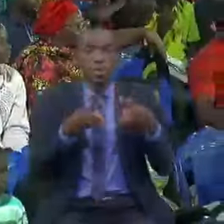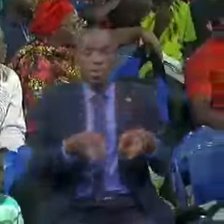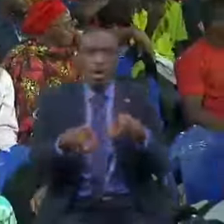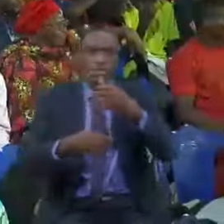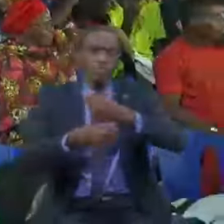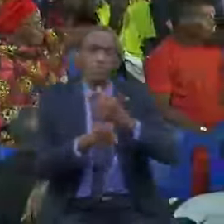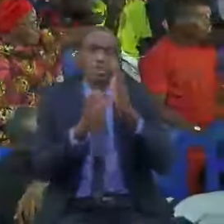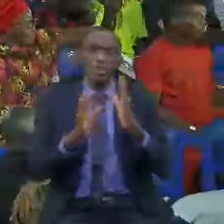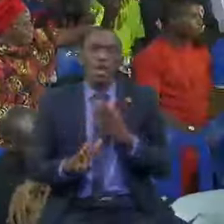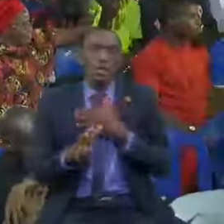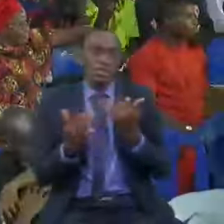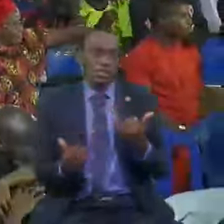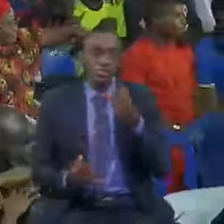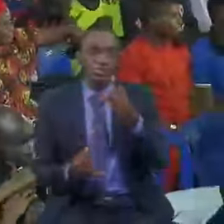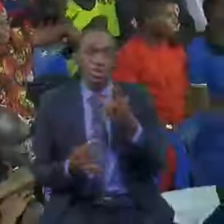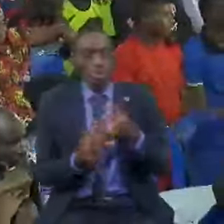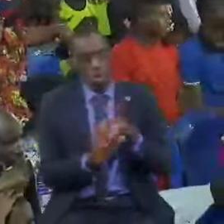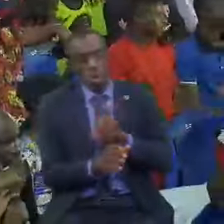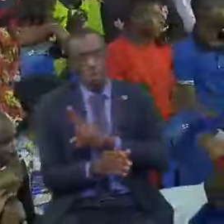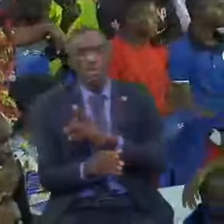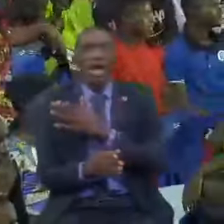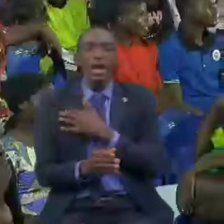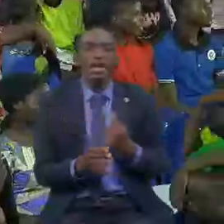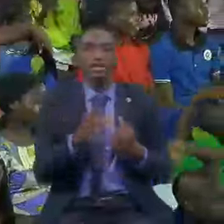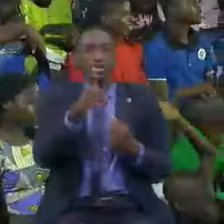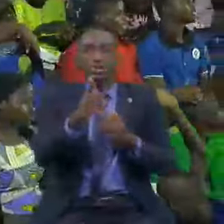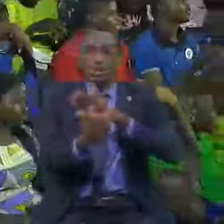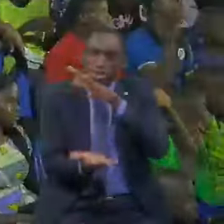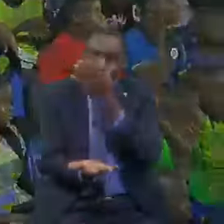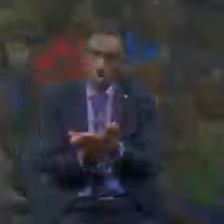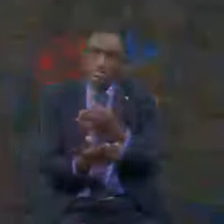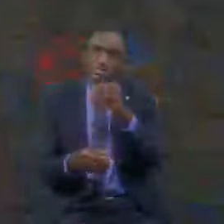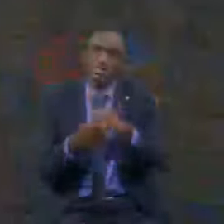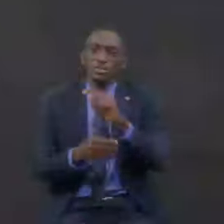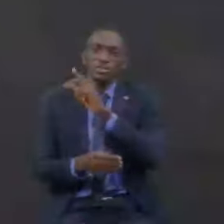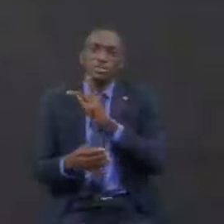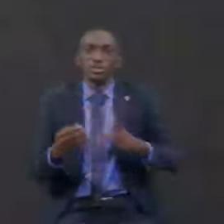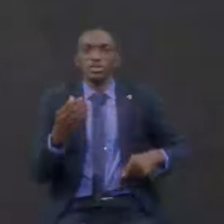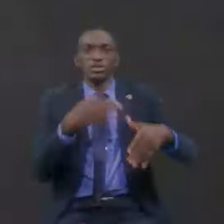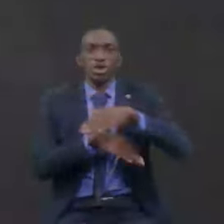out and you land in the kingdom of God. And